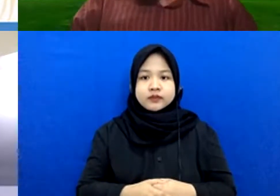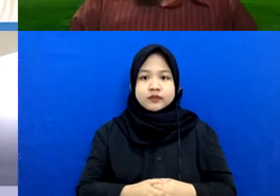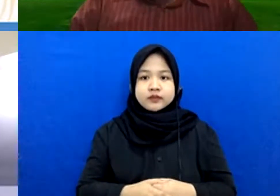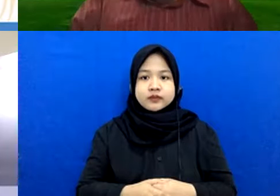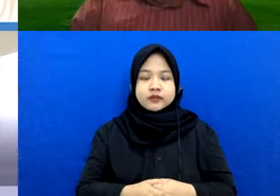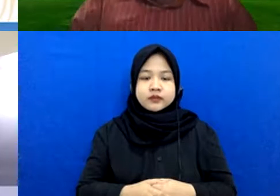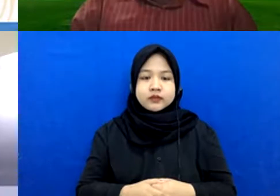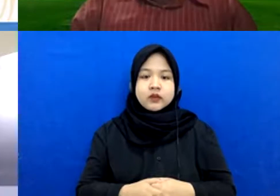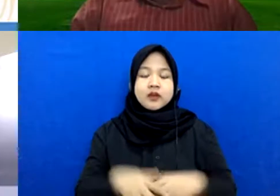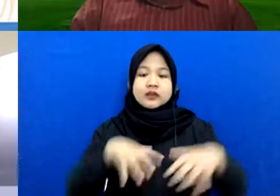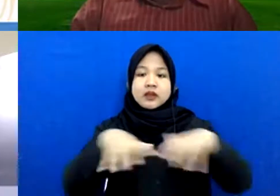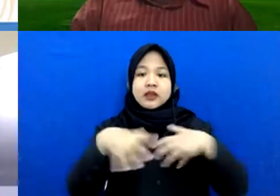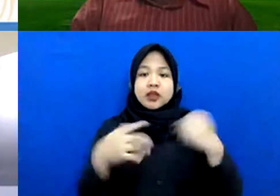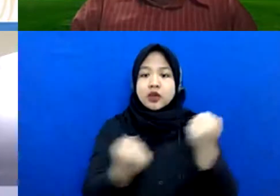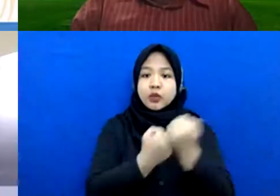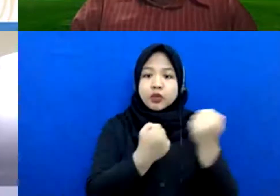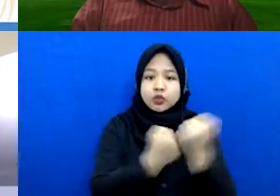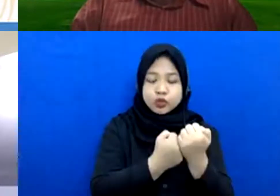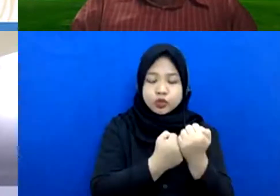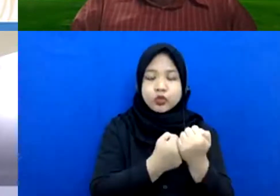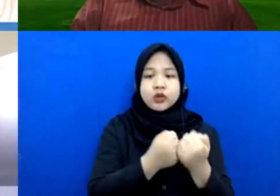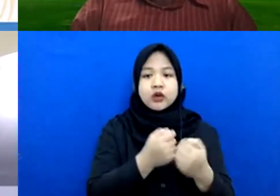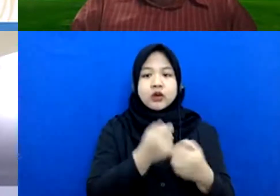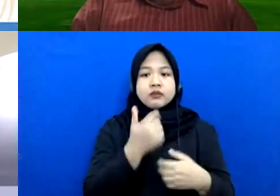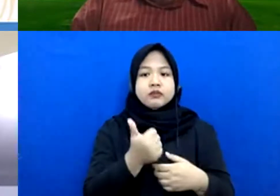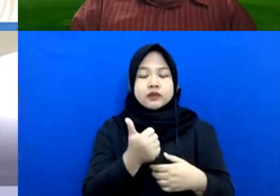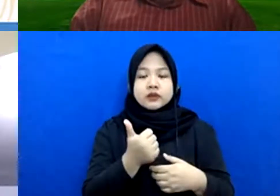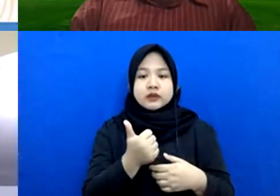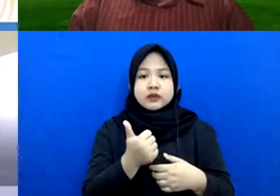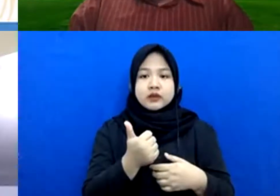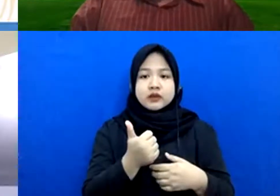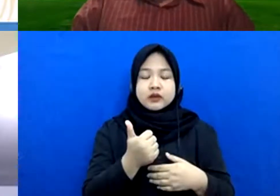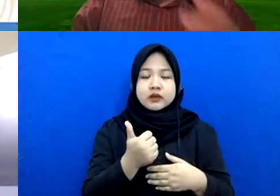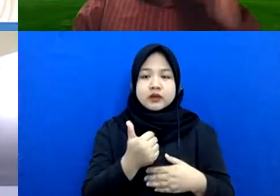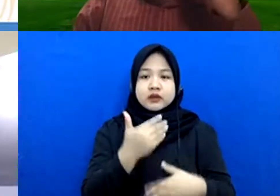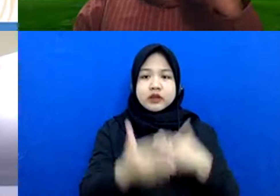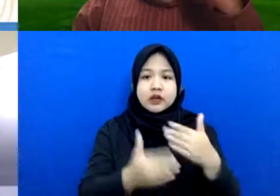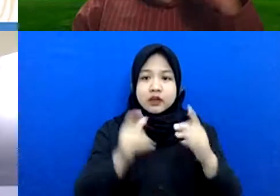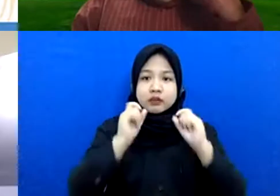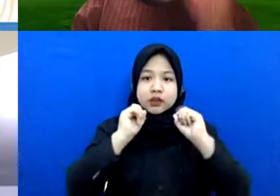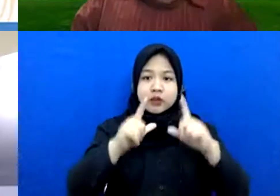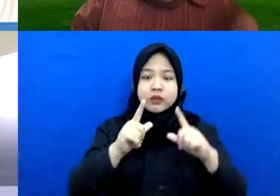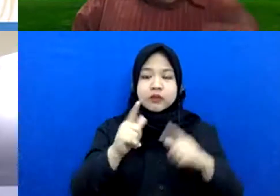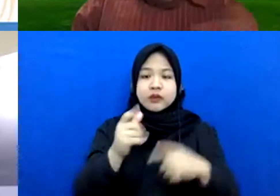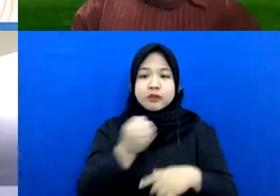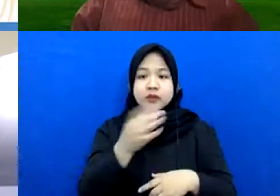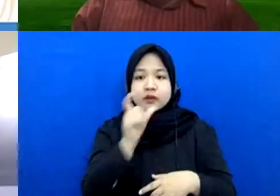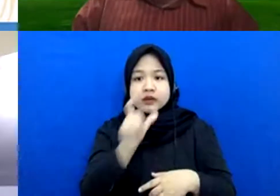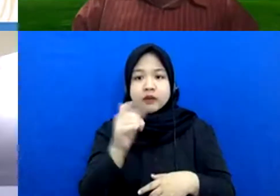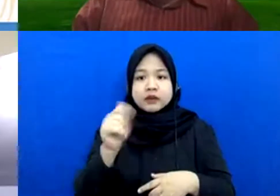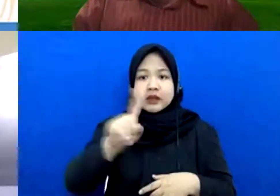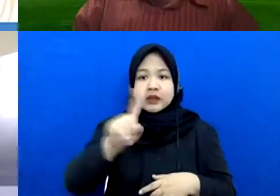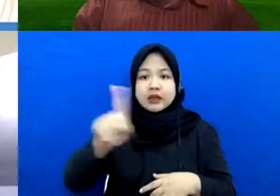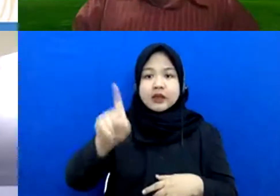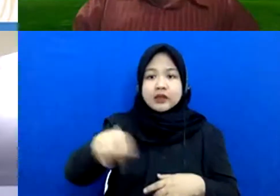Support strategies were one of the things that you were going to come up with. You answered that to some extent, that you were going to ask the participants what